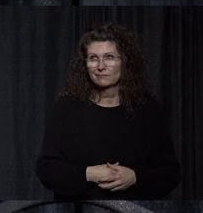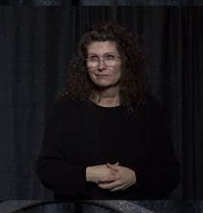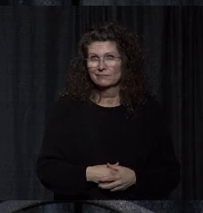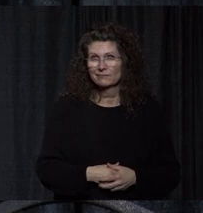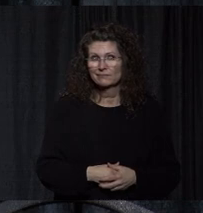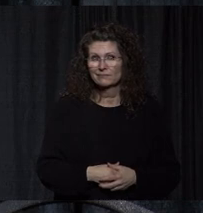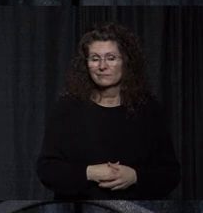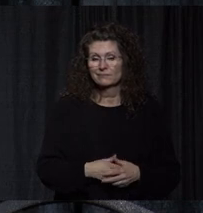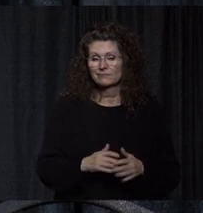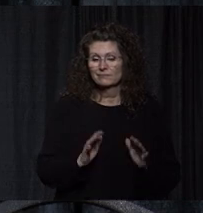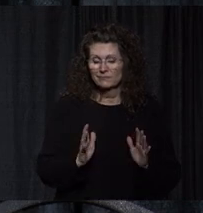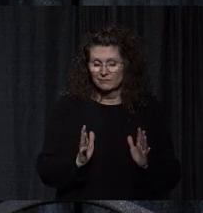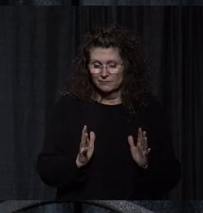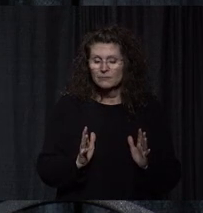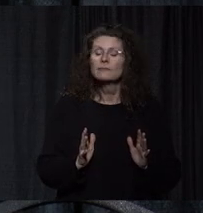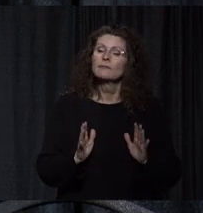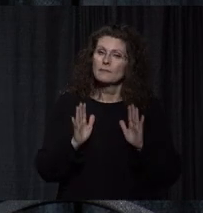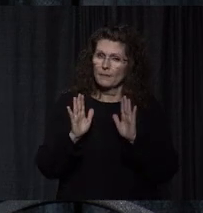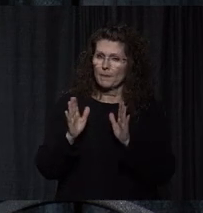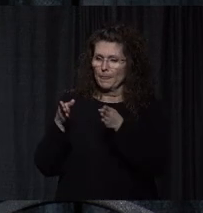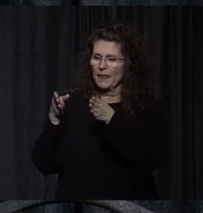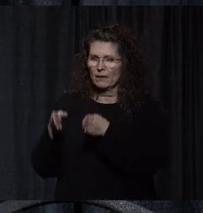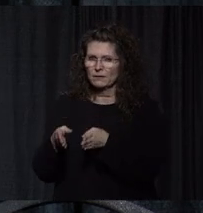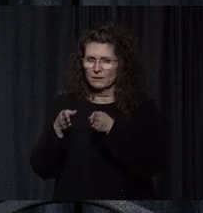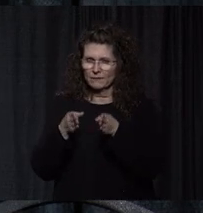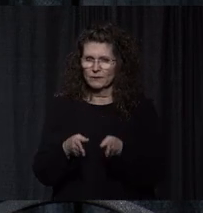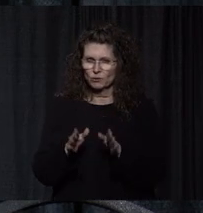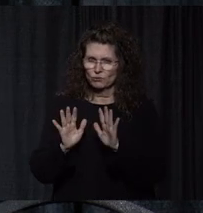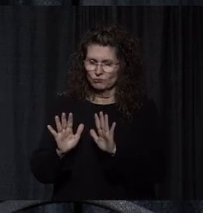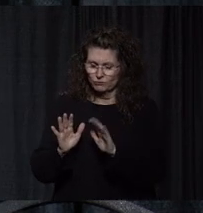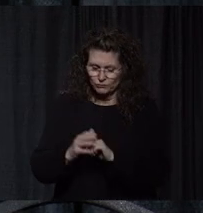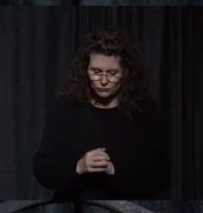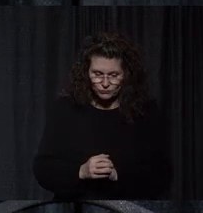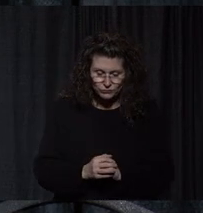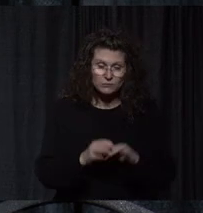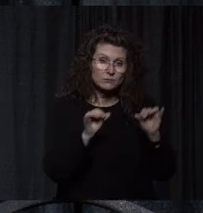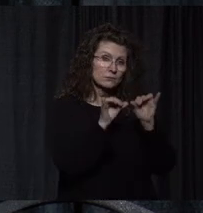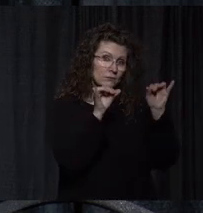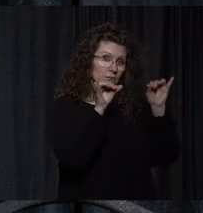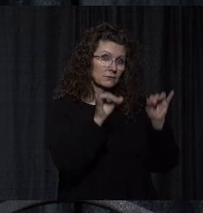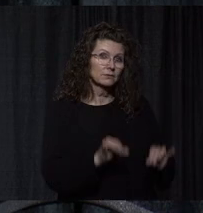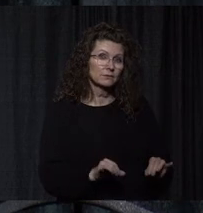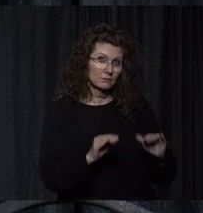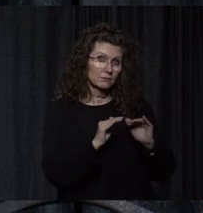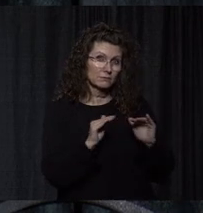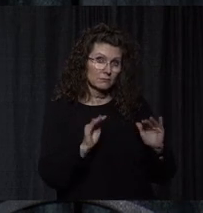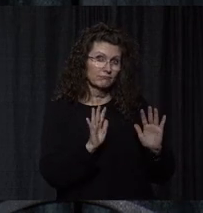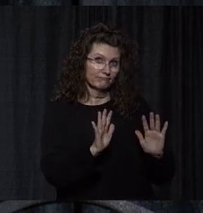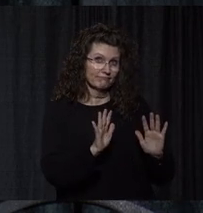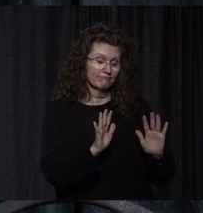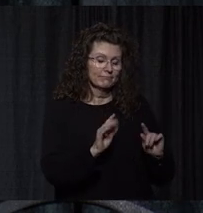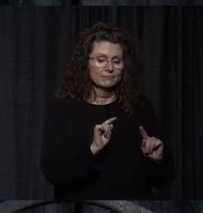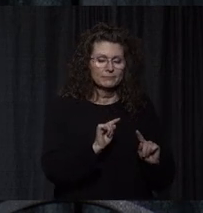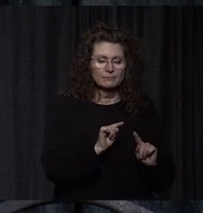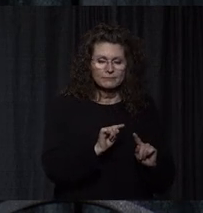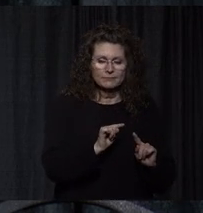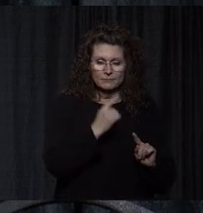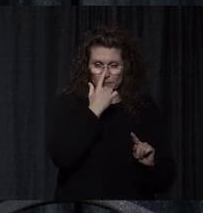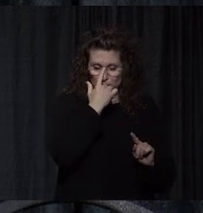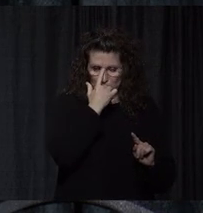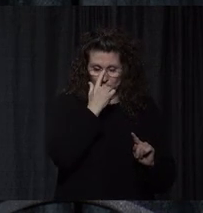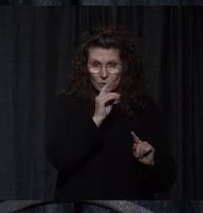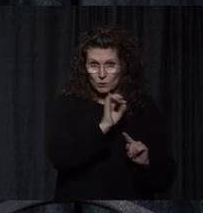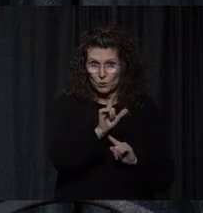because, and then so that's on the individual level. And then on the systemic level, right, there are tools